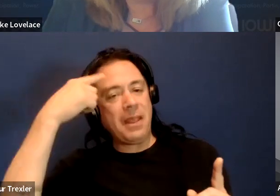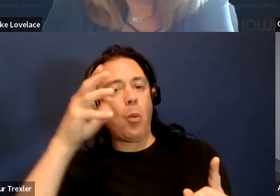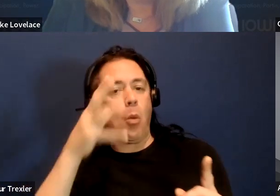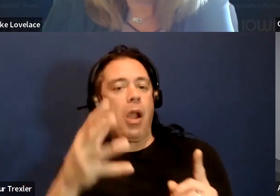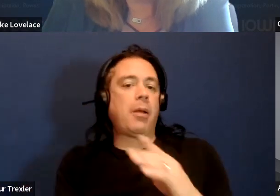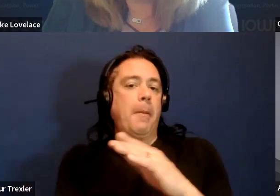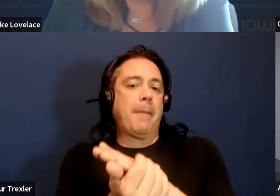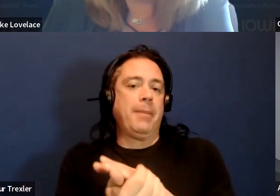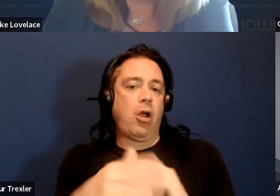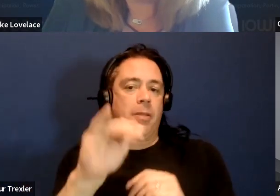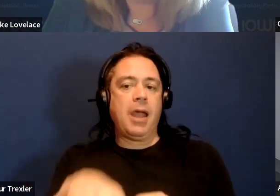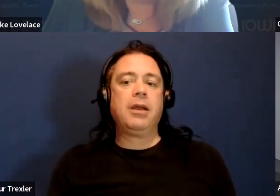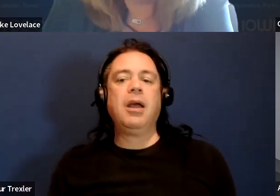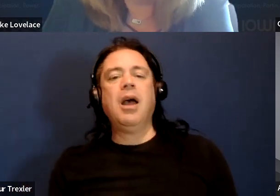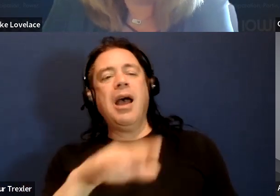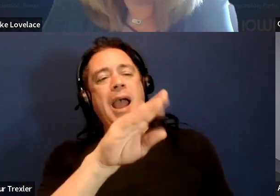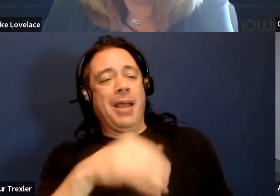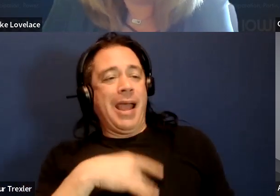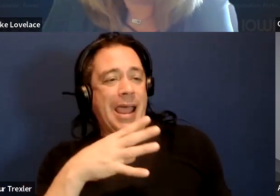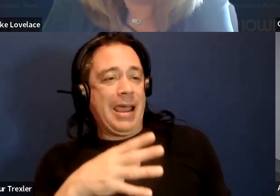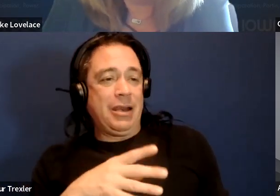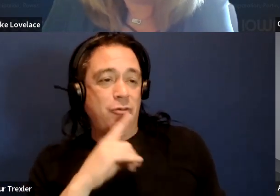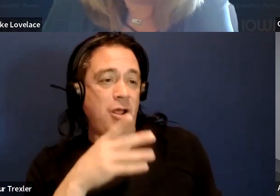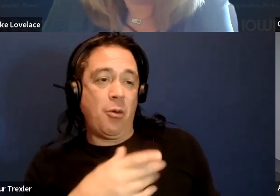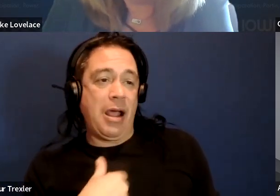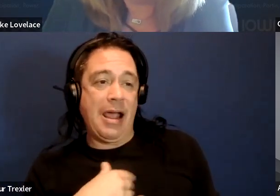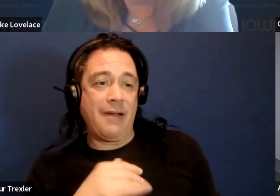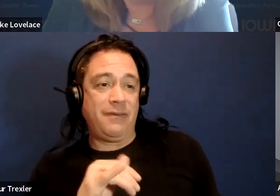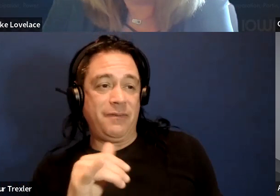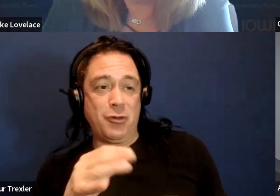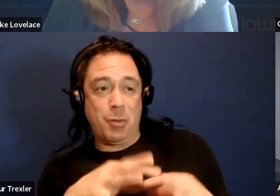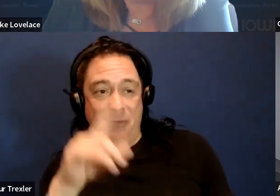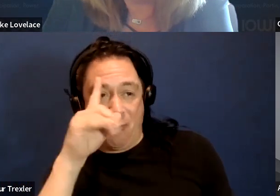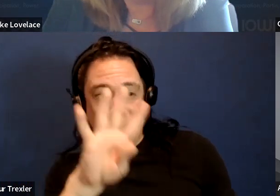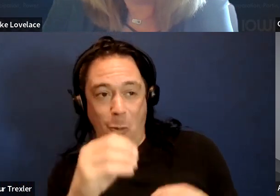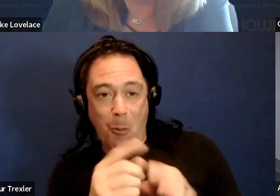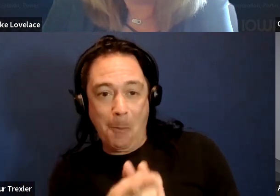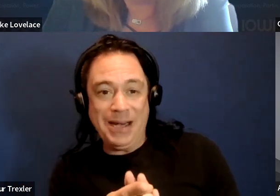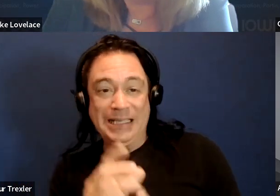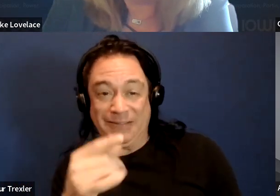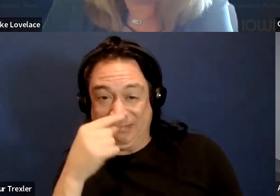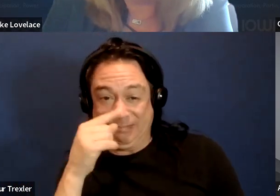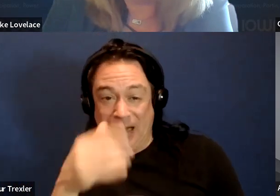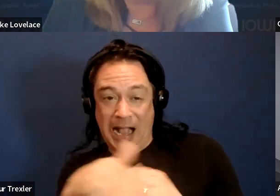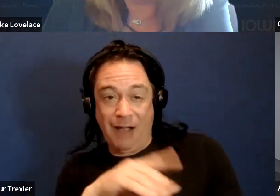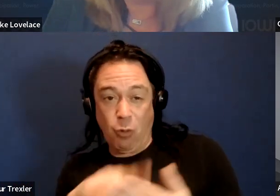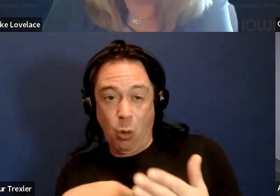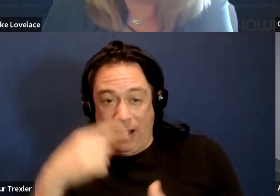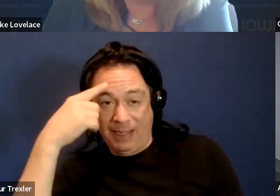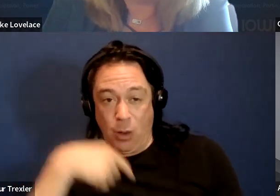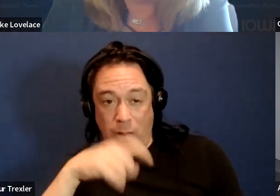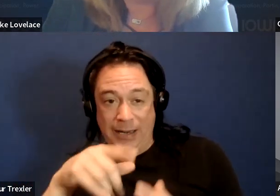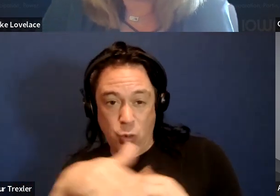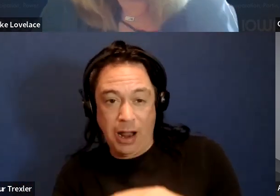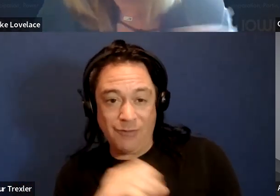it. Hey, Amy, I hate to interrupt you, but we really only have the interpreter for four more minutes. So if we could cover what we think we need to cover.